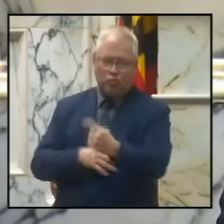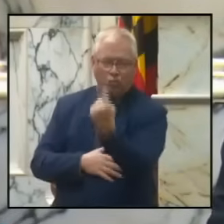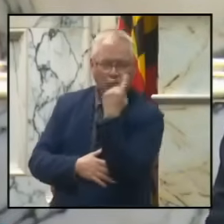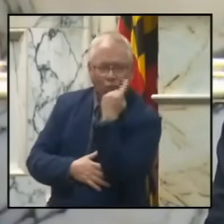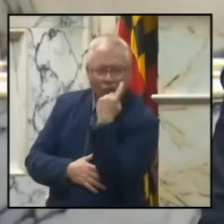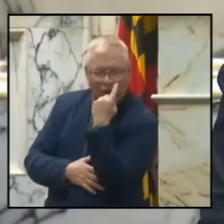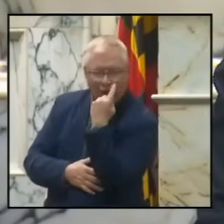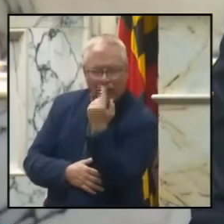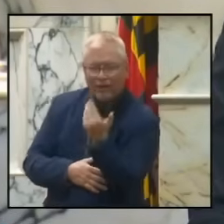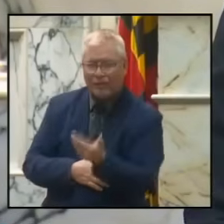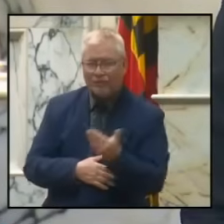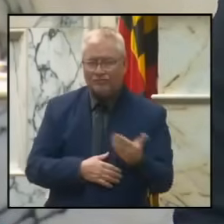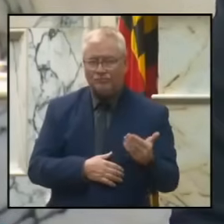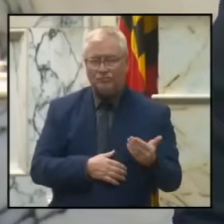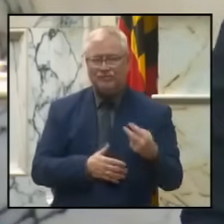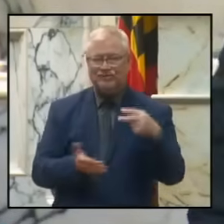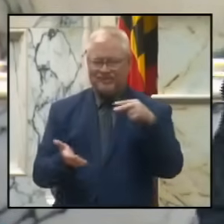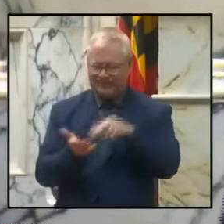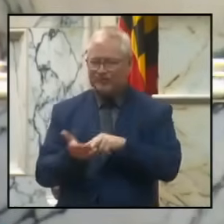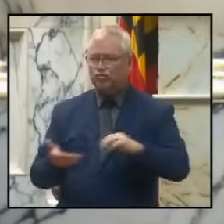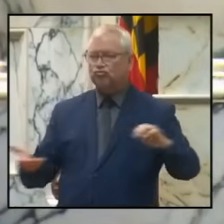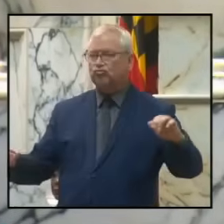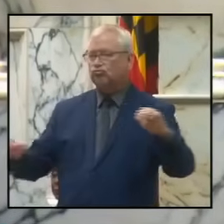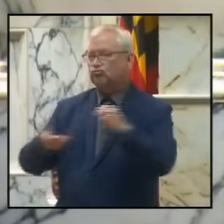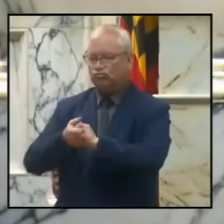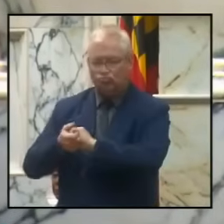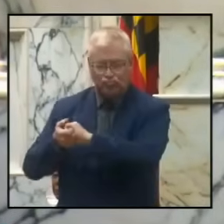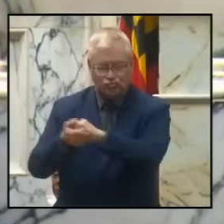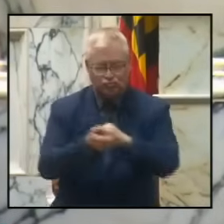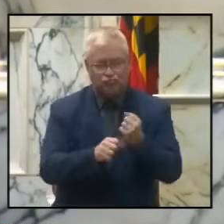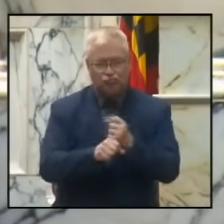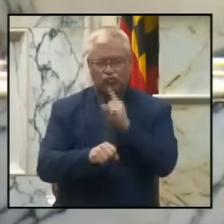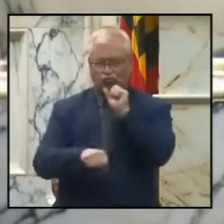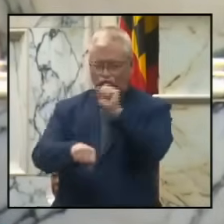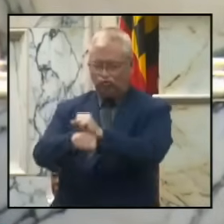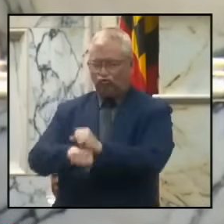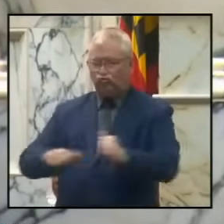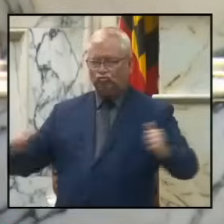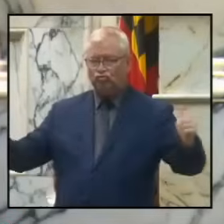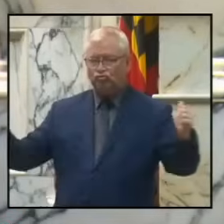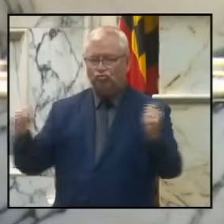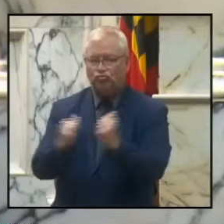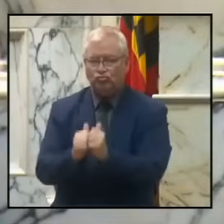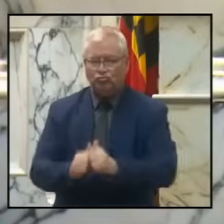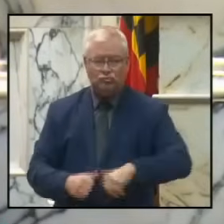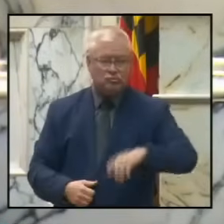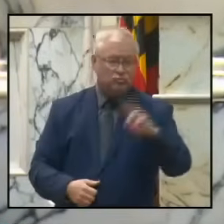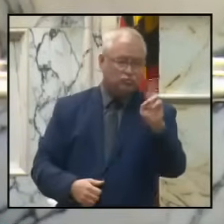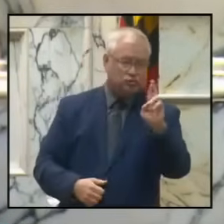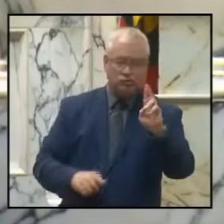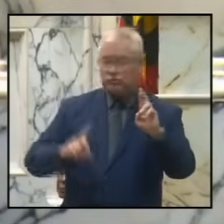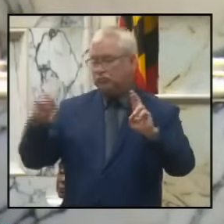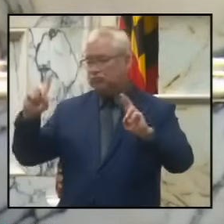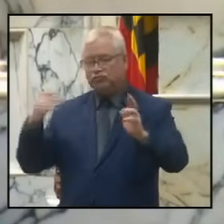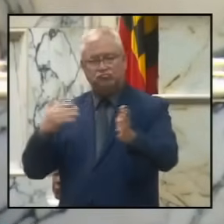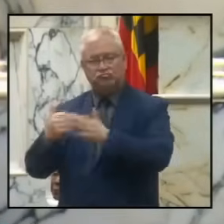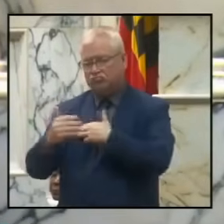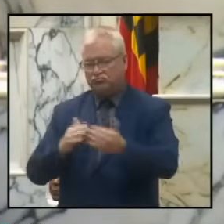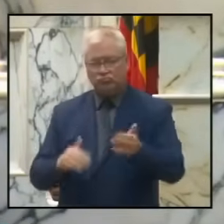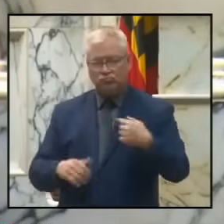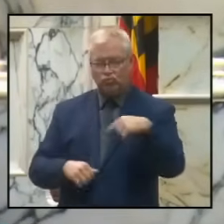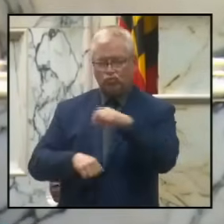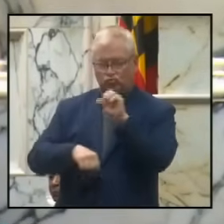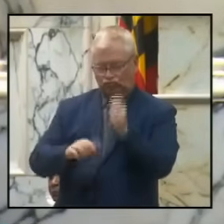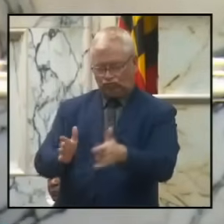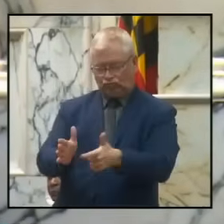Let's stand united in our commitment to working together, Democrats and Republicans, to do what is required in